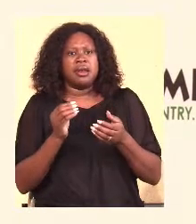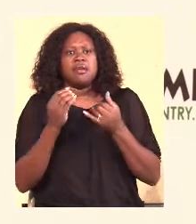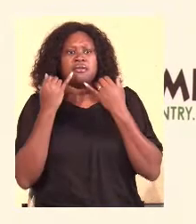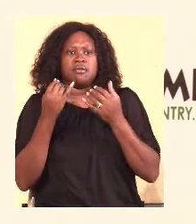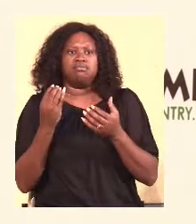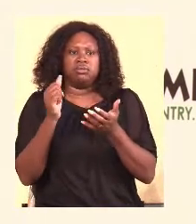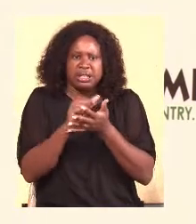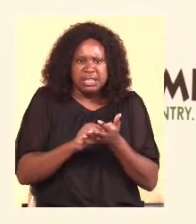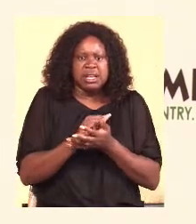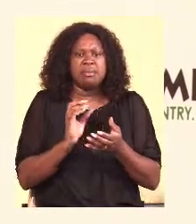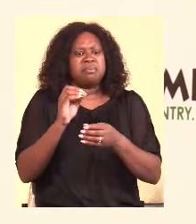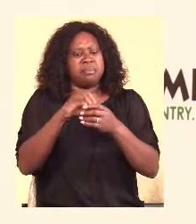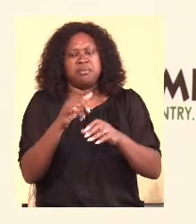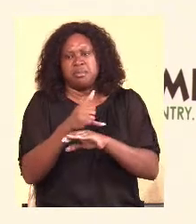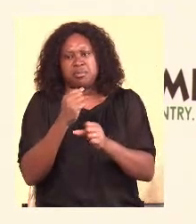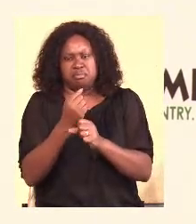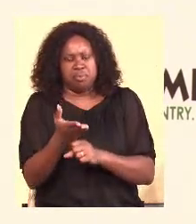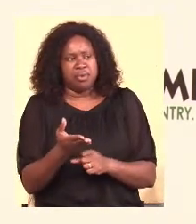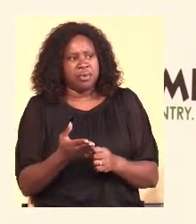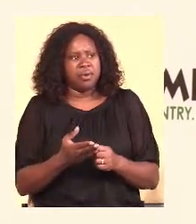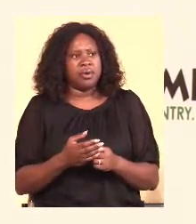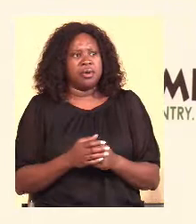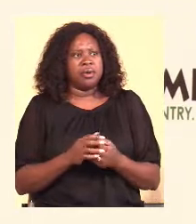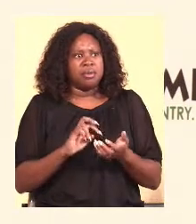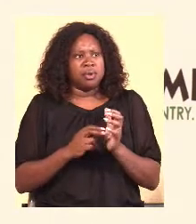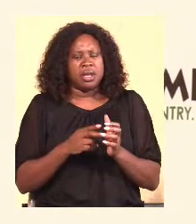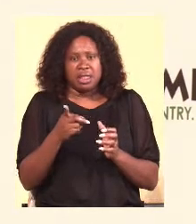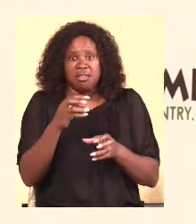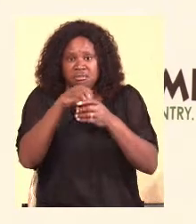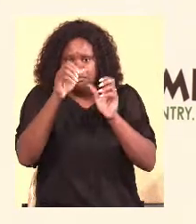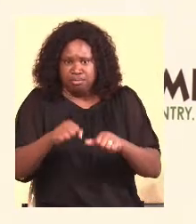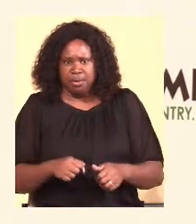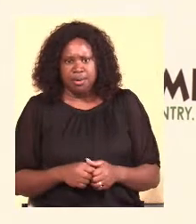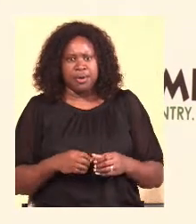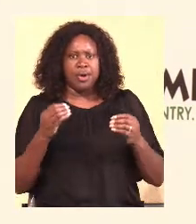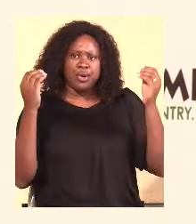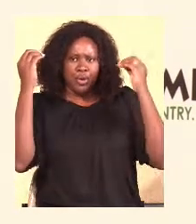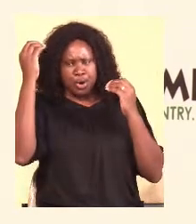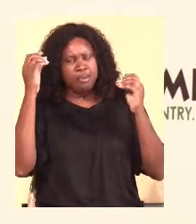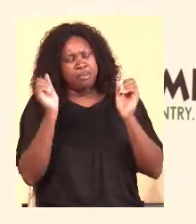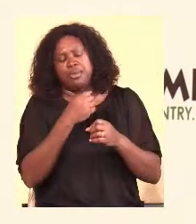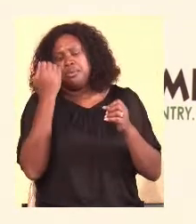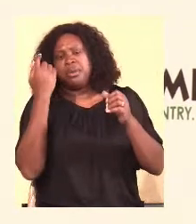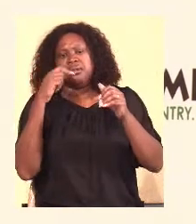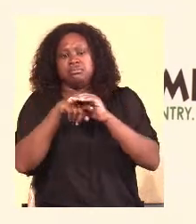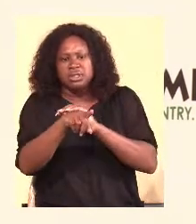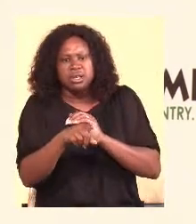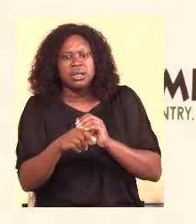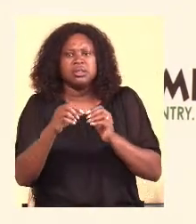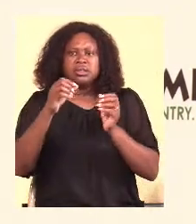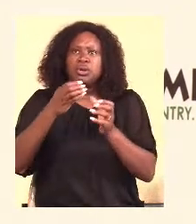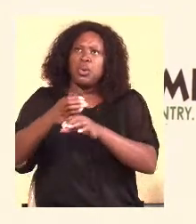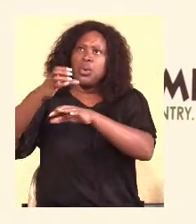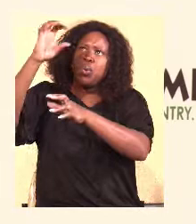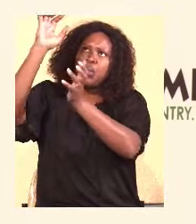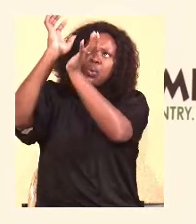their assignments in an area. So it requires that they too play a role. UNAM cannot go and put now towers in